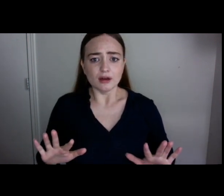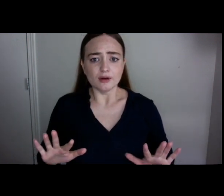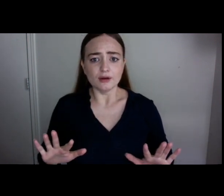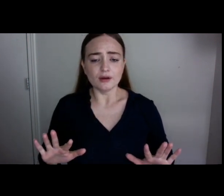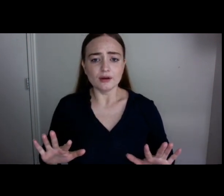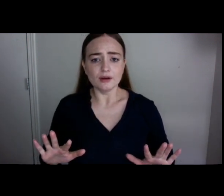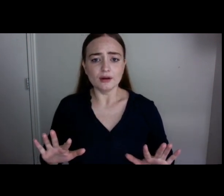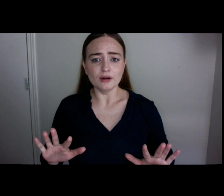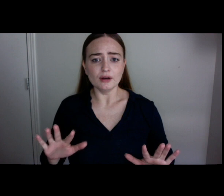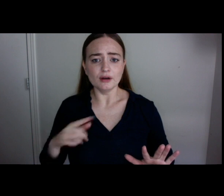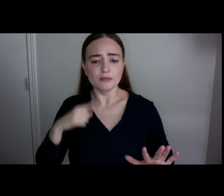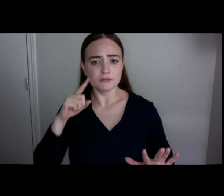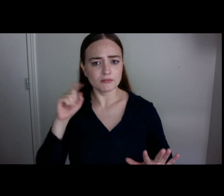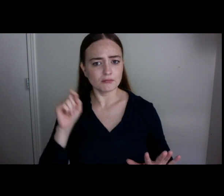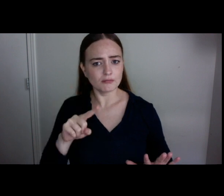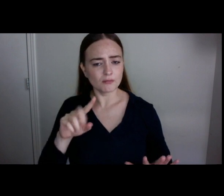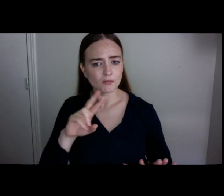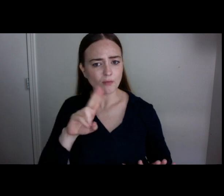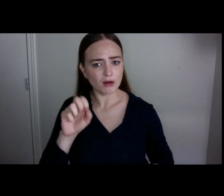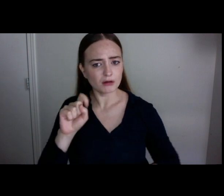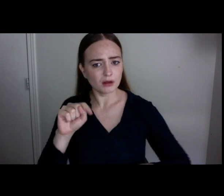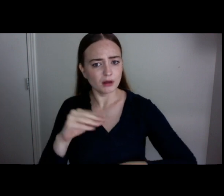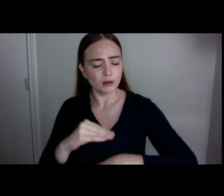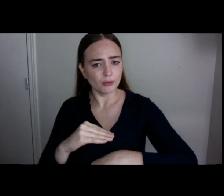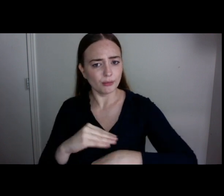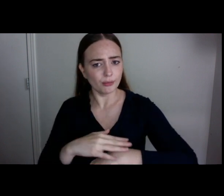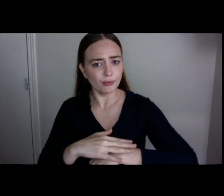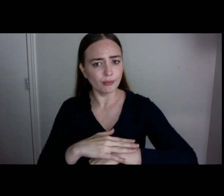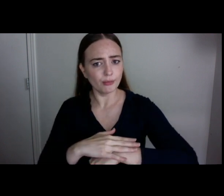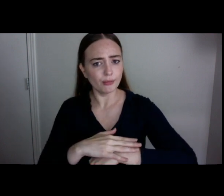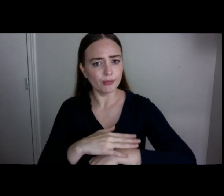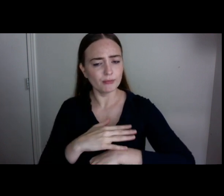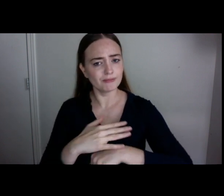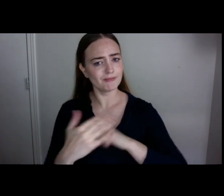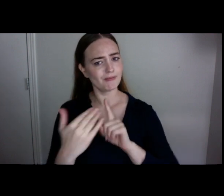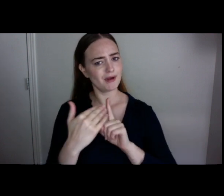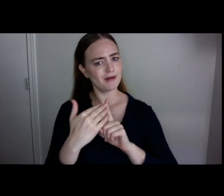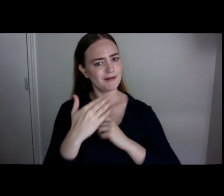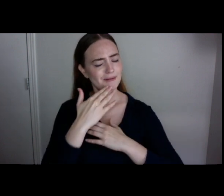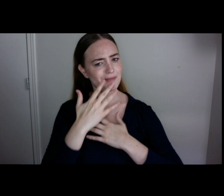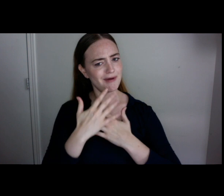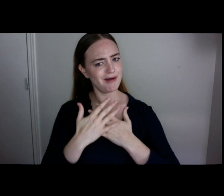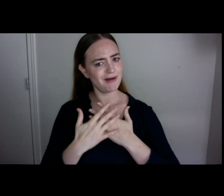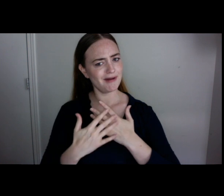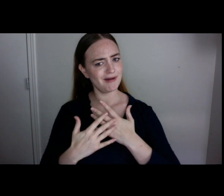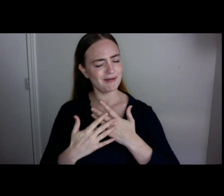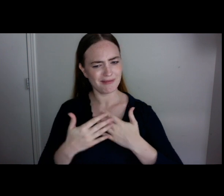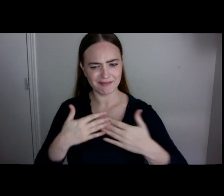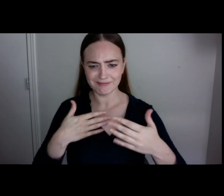blood. And even though I'm not flesh and bone, I'm not made of stone. I'm more than some